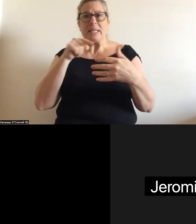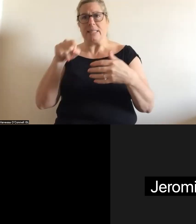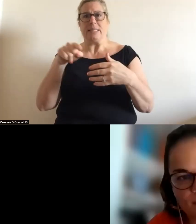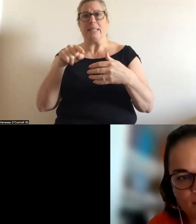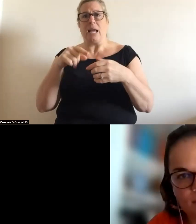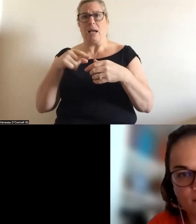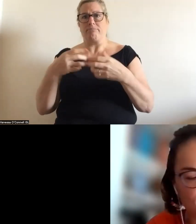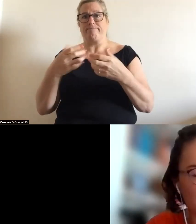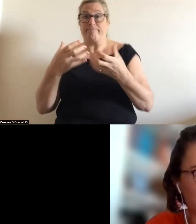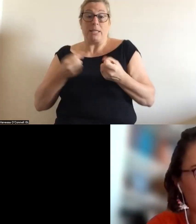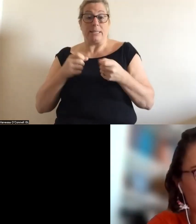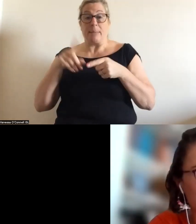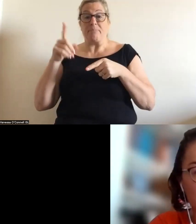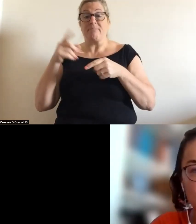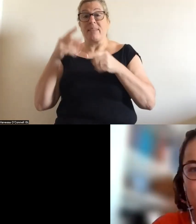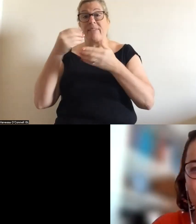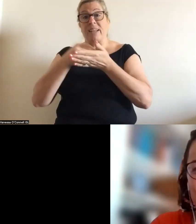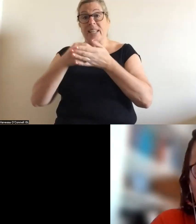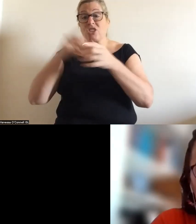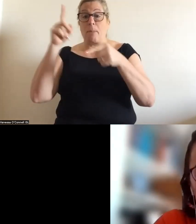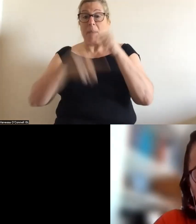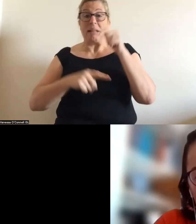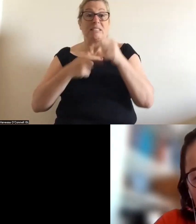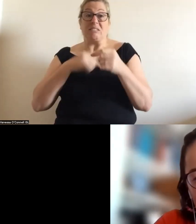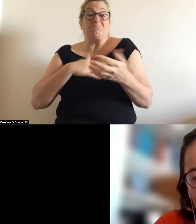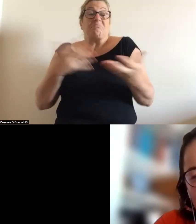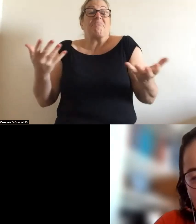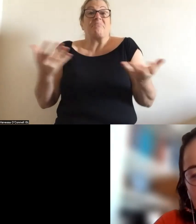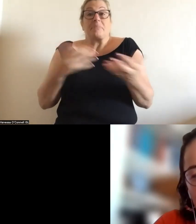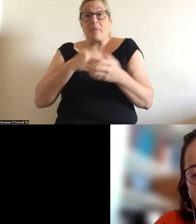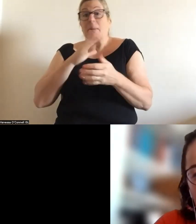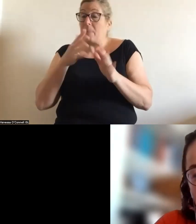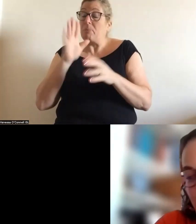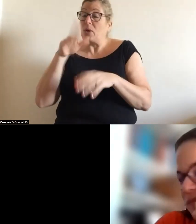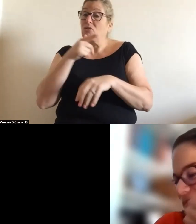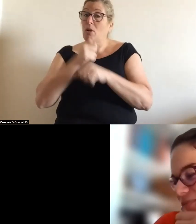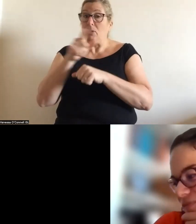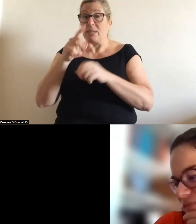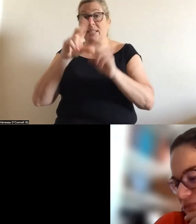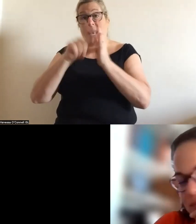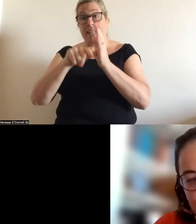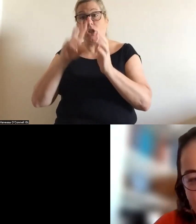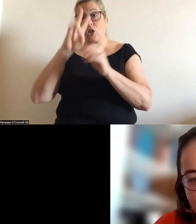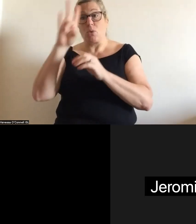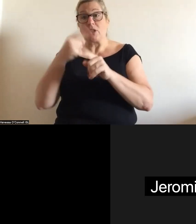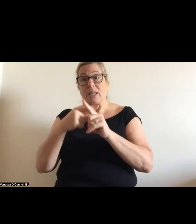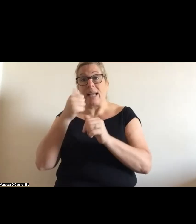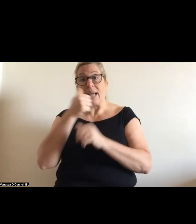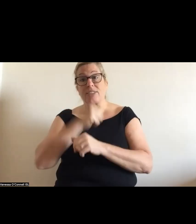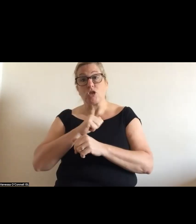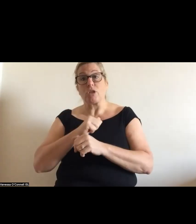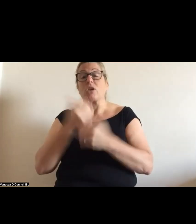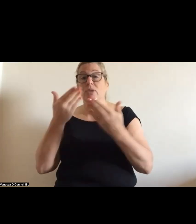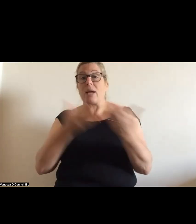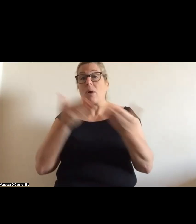penalty. And maybe we can talk about this a little bit more in the wider Q&A. So for now, I'm going to hand you over and